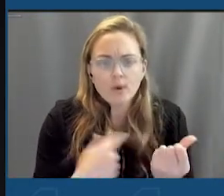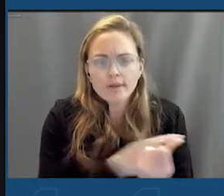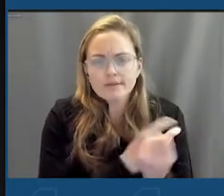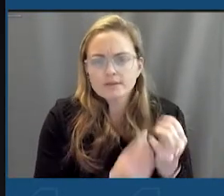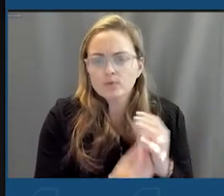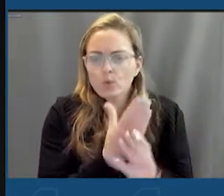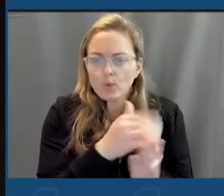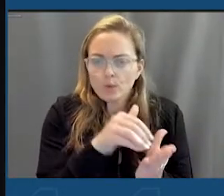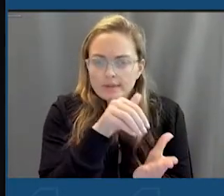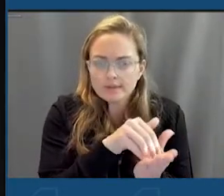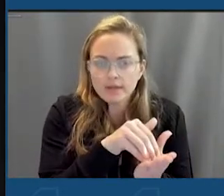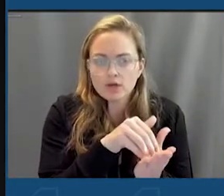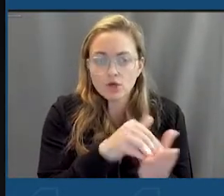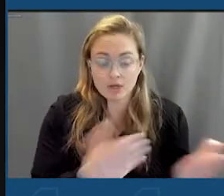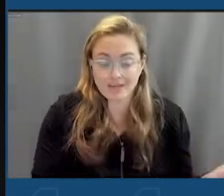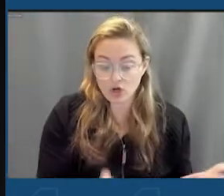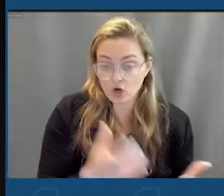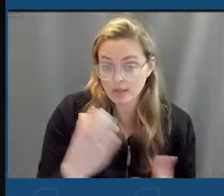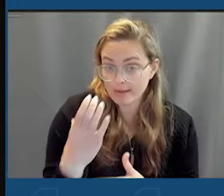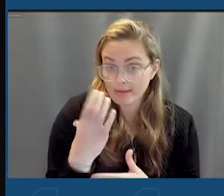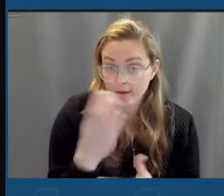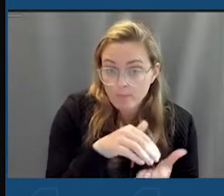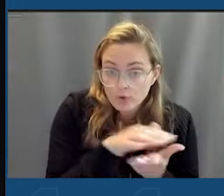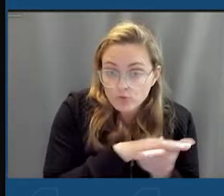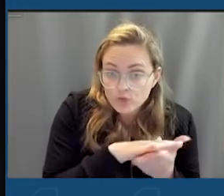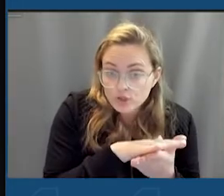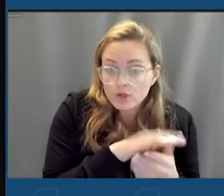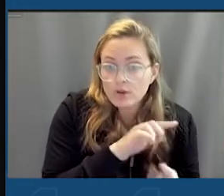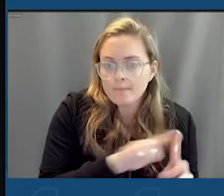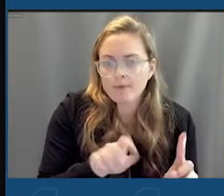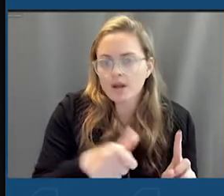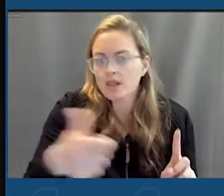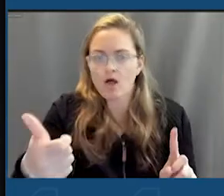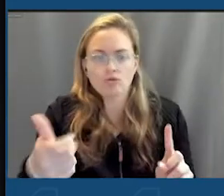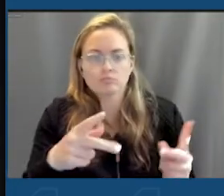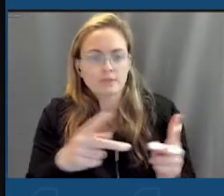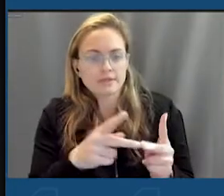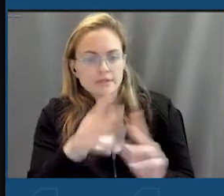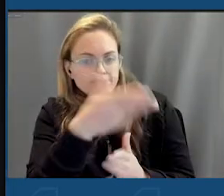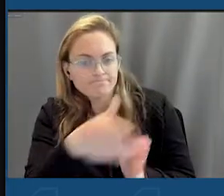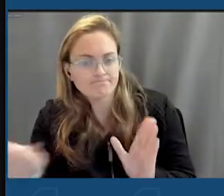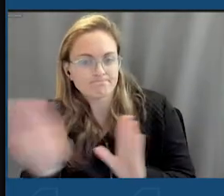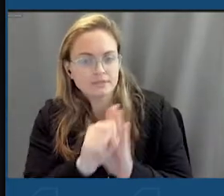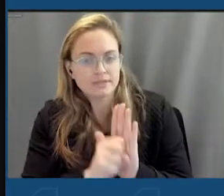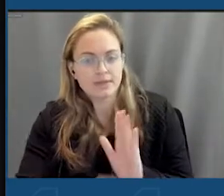not only here at the Capital Region Center, but at all of our centers across the state.